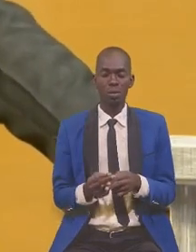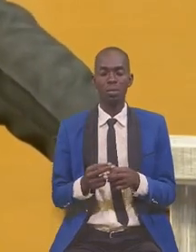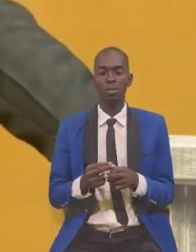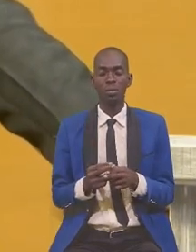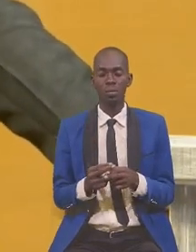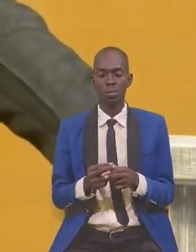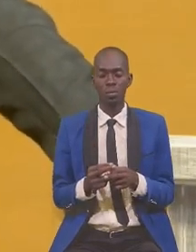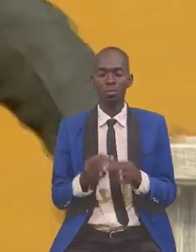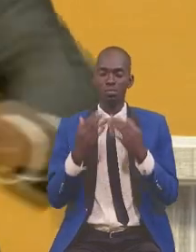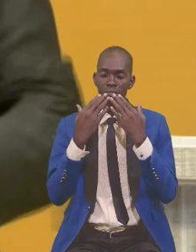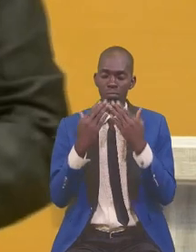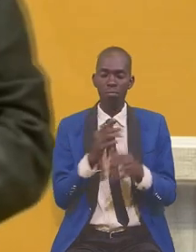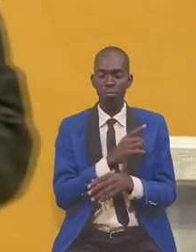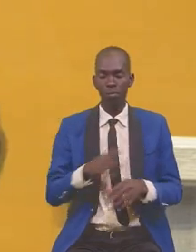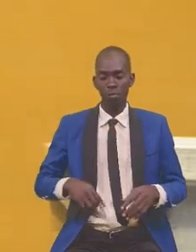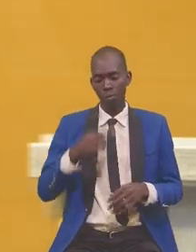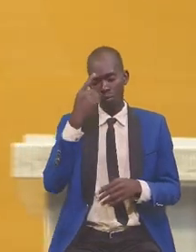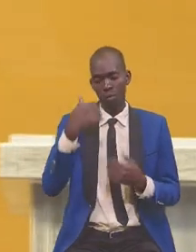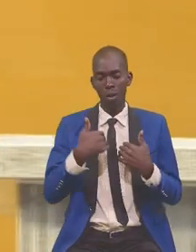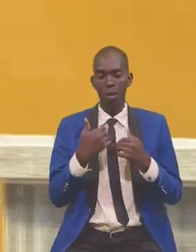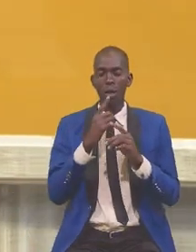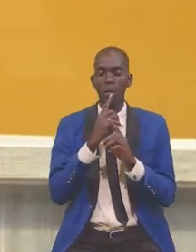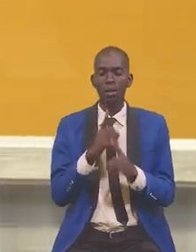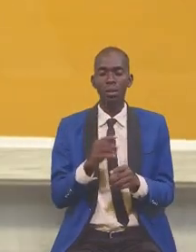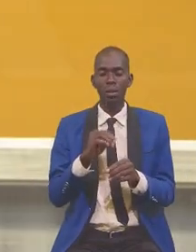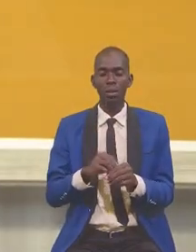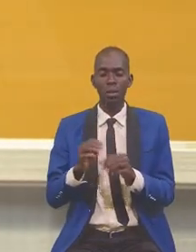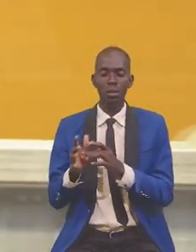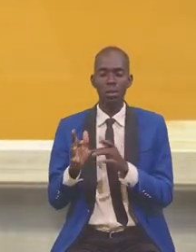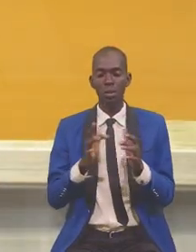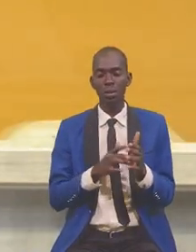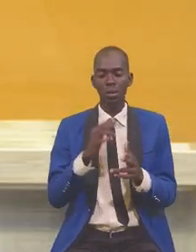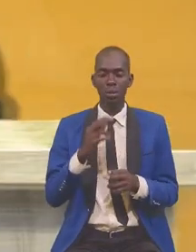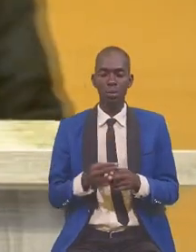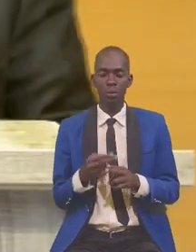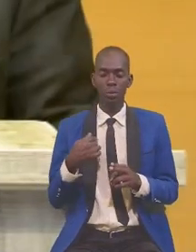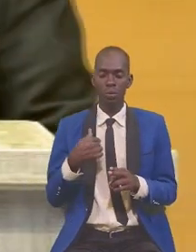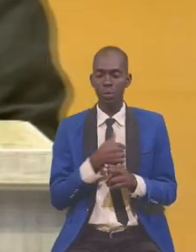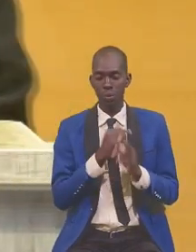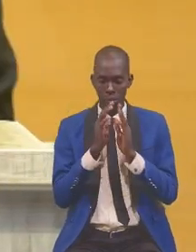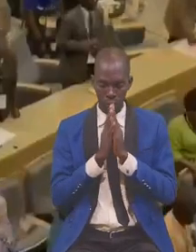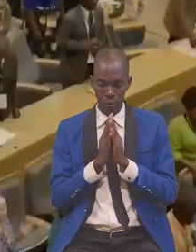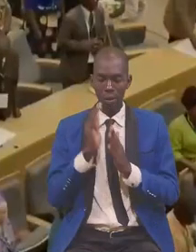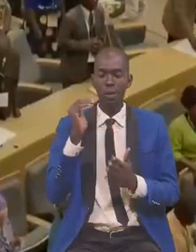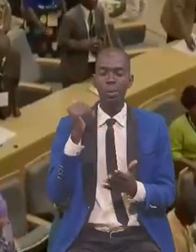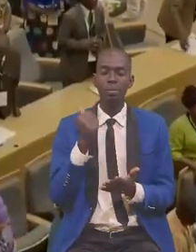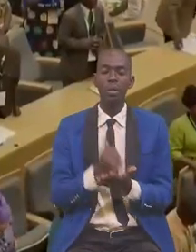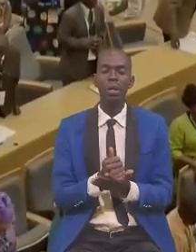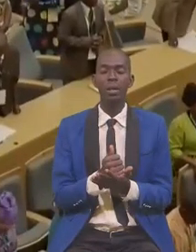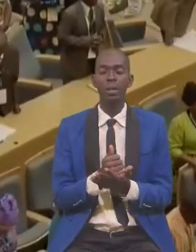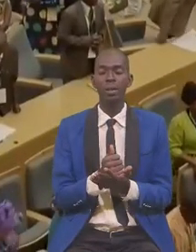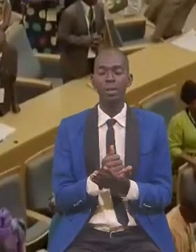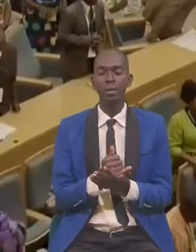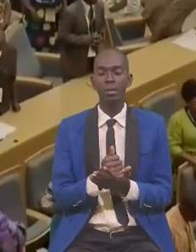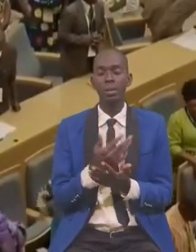Amen. Thank you, Lord, because we know you have answered. In Jesus' name we pray.